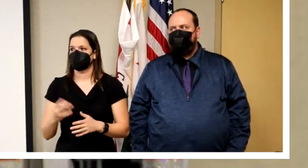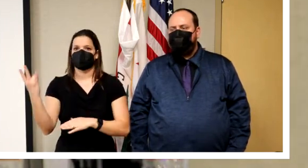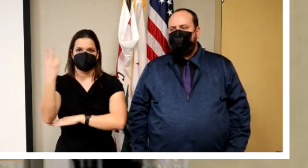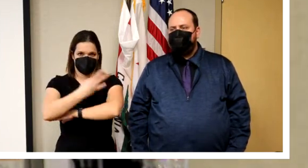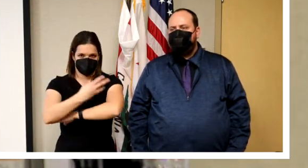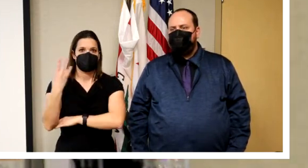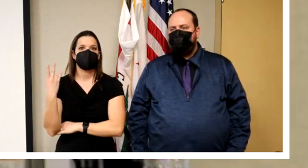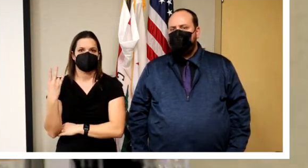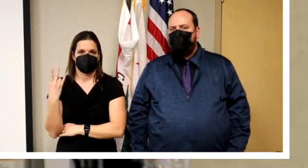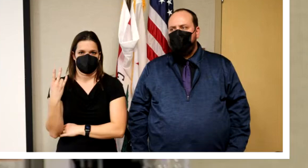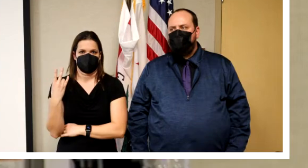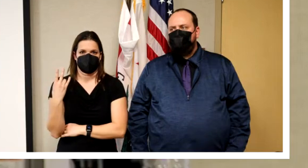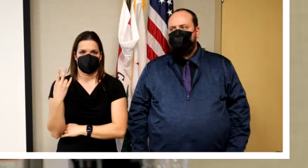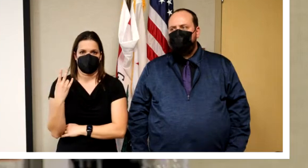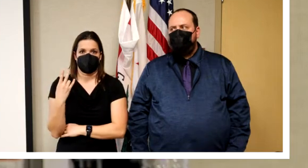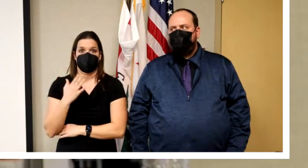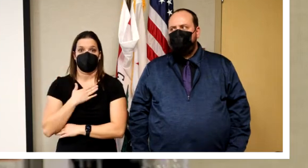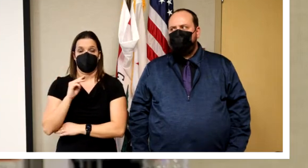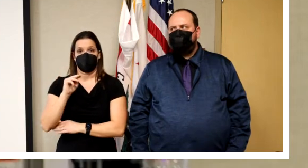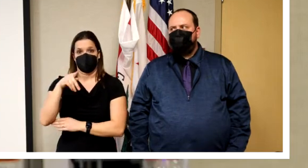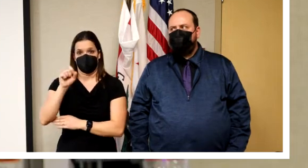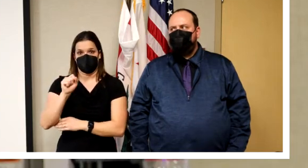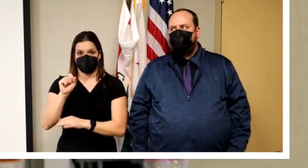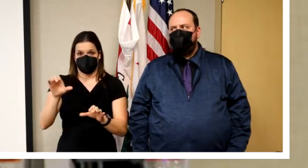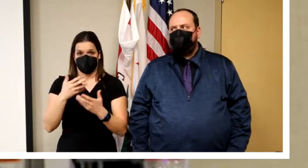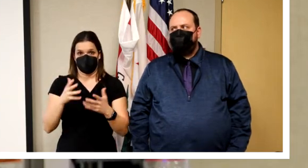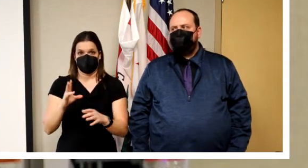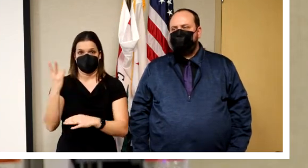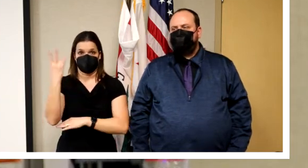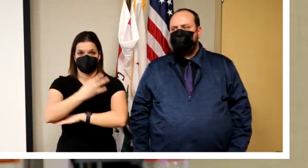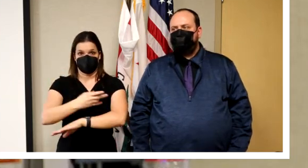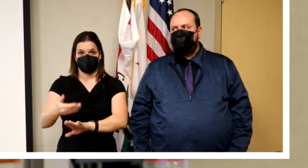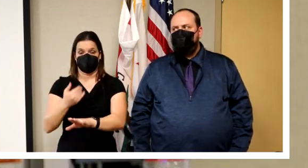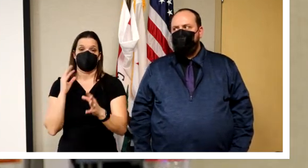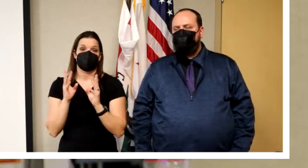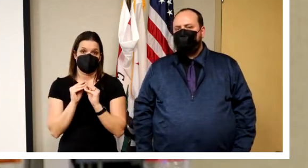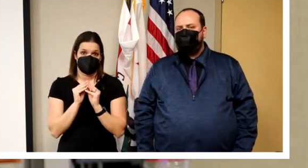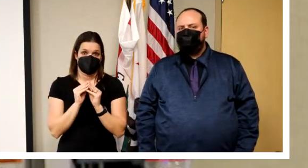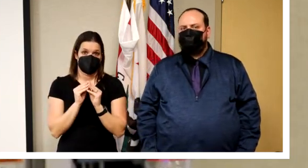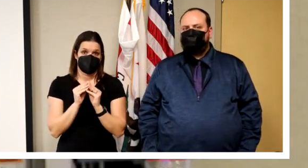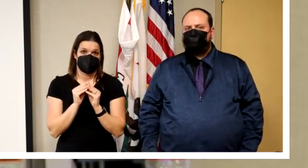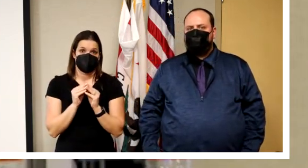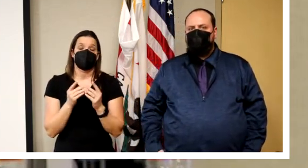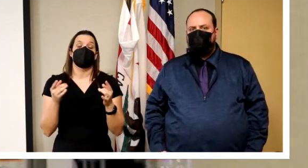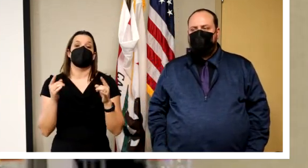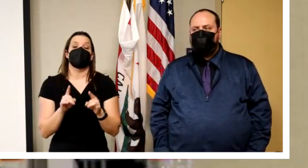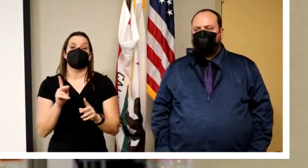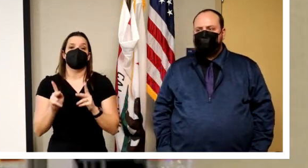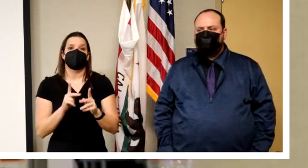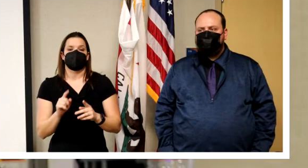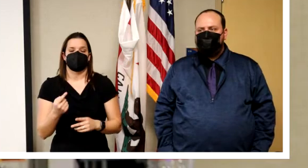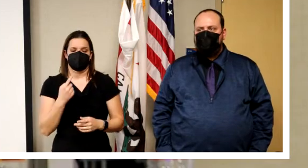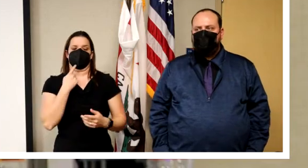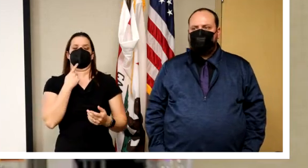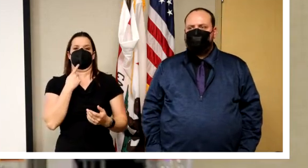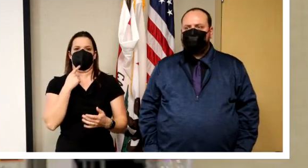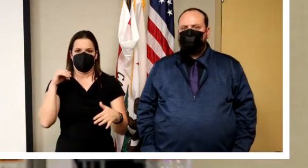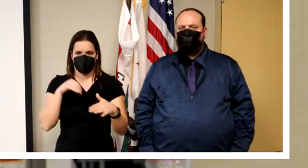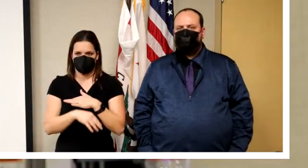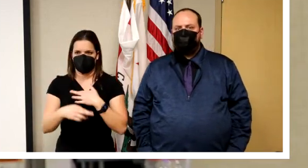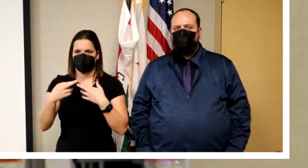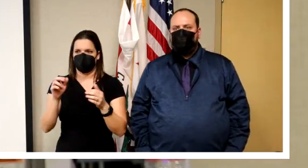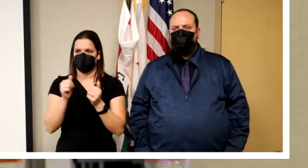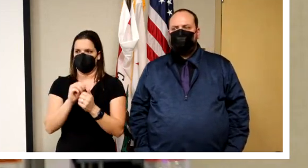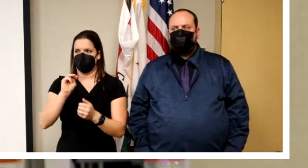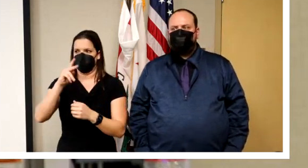7 days, right? So my maps will be done 7 days before that meeting. And so oftentimes people are very disappointed when they walk into a room